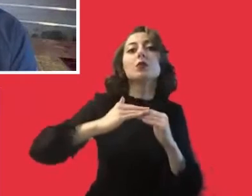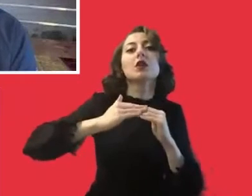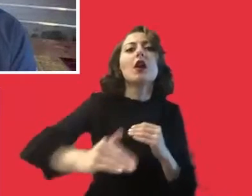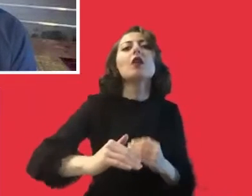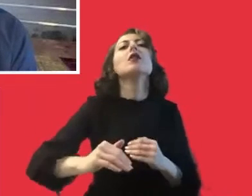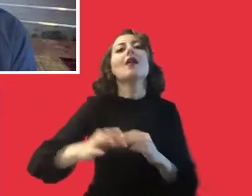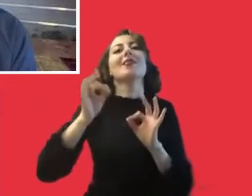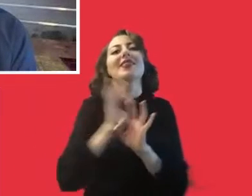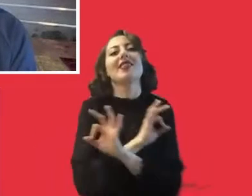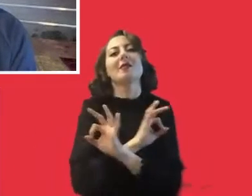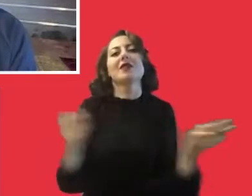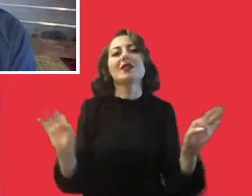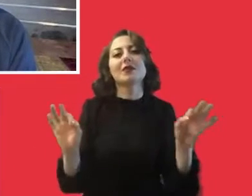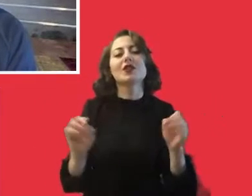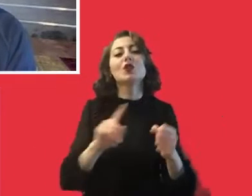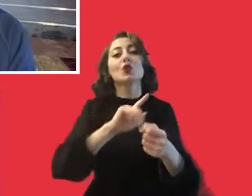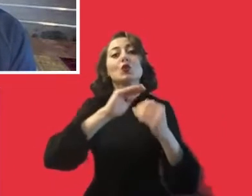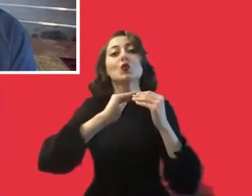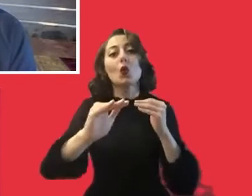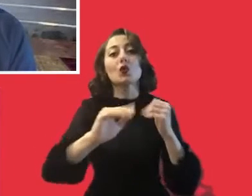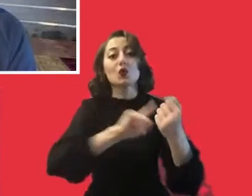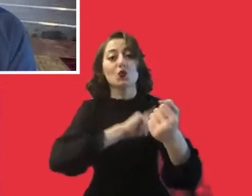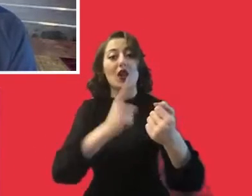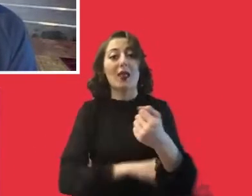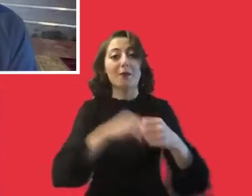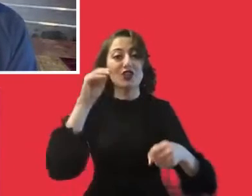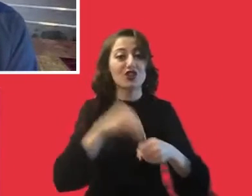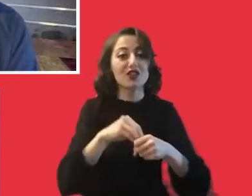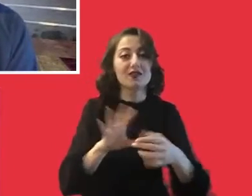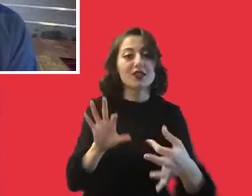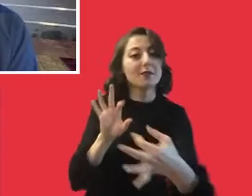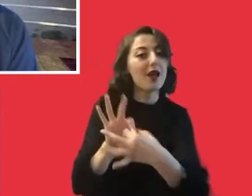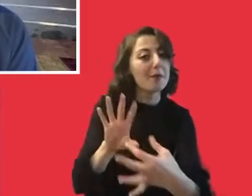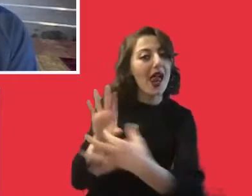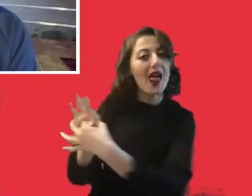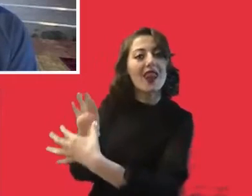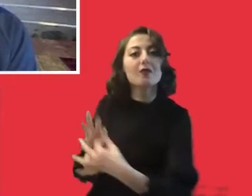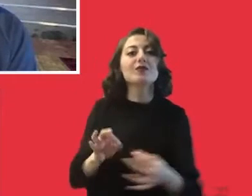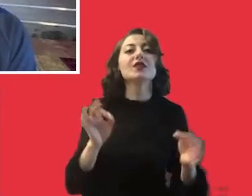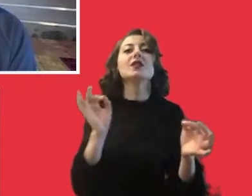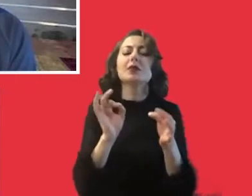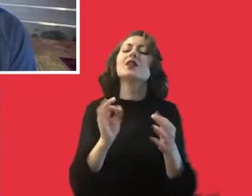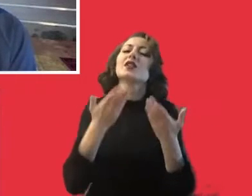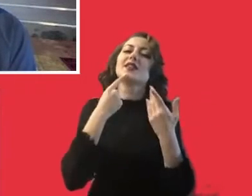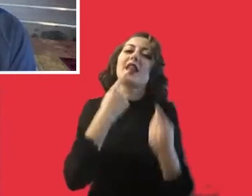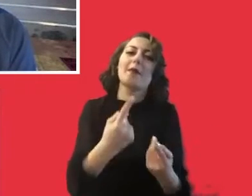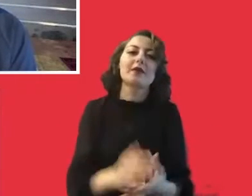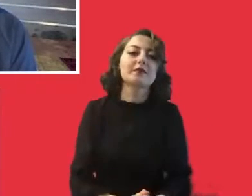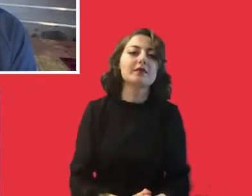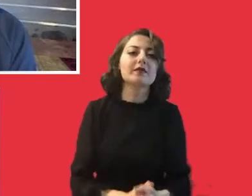different cultures. And it's all about social empowering, both for sports and the sport-related